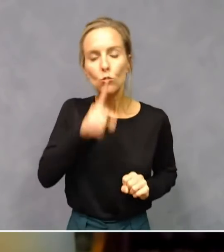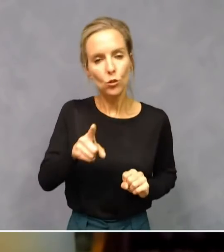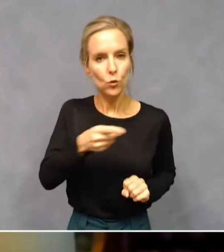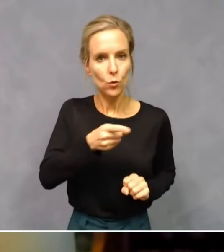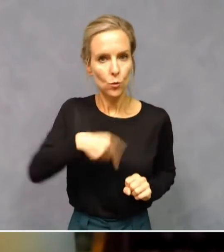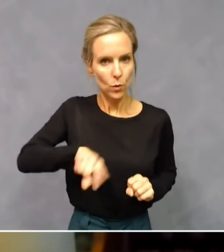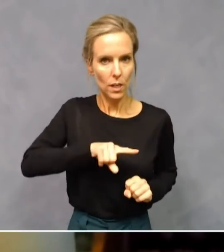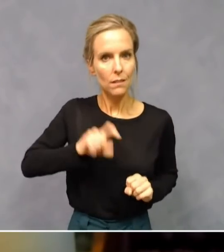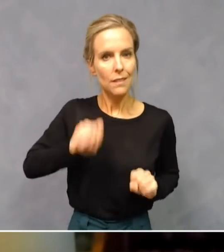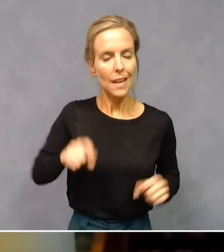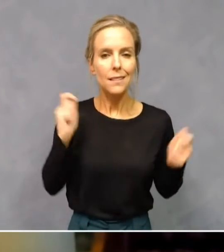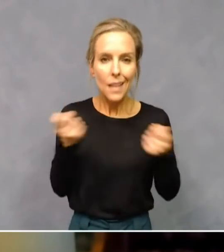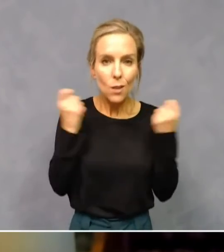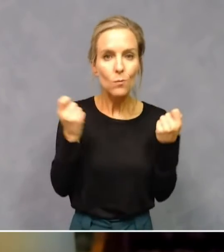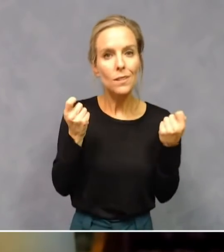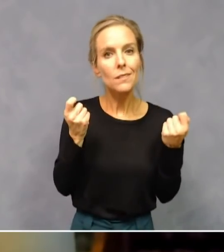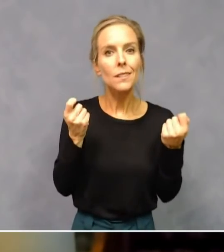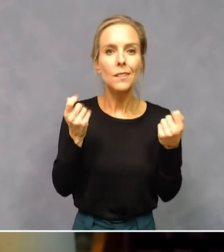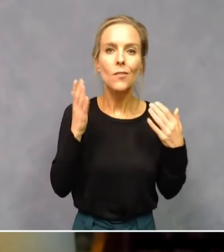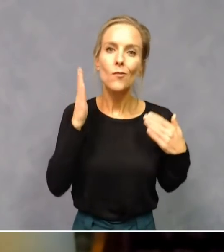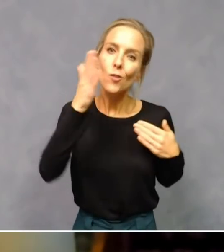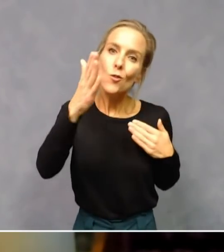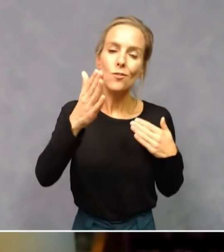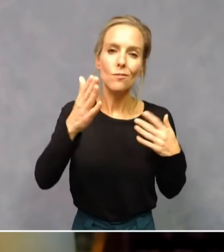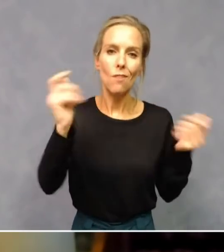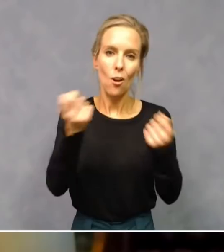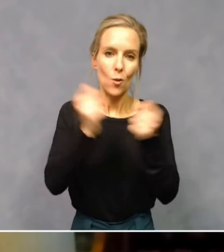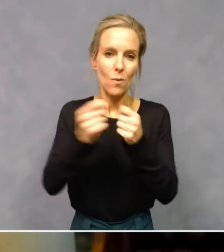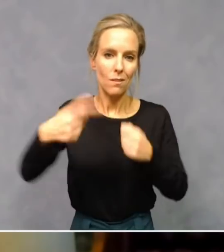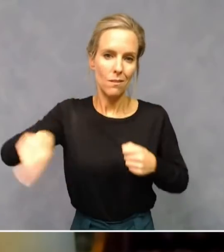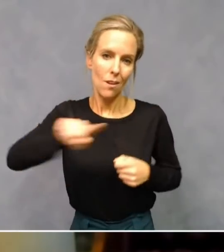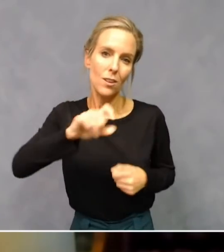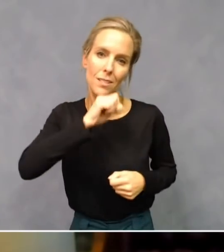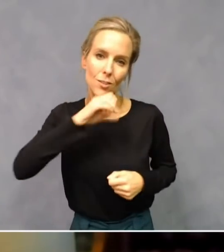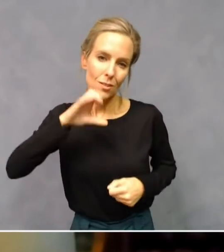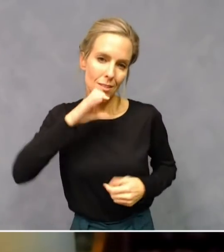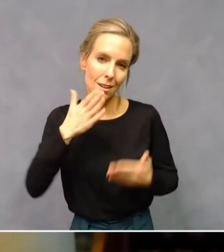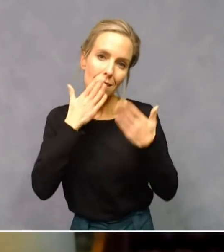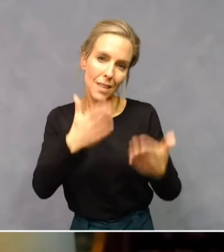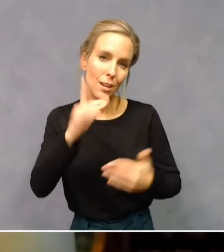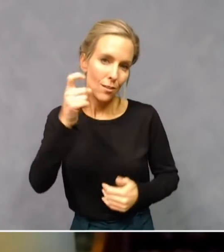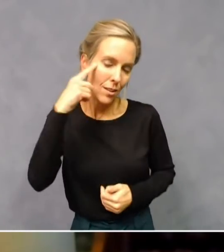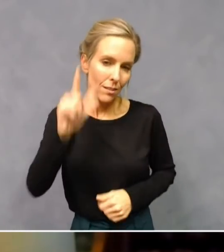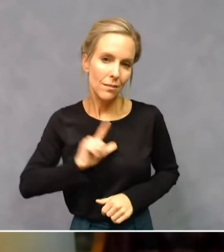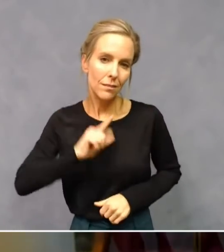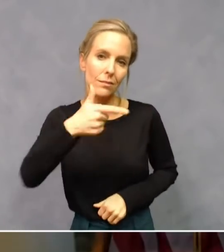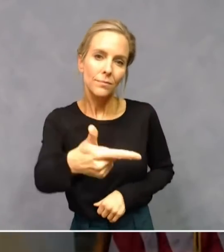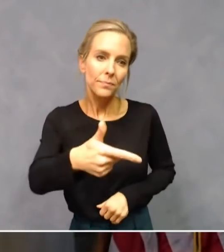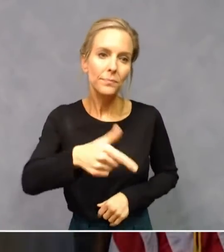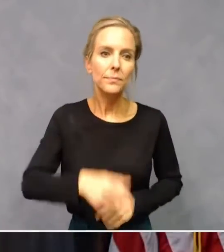celebrate future holidays with them. Governor, thank you, and I turn this back over to you.